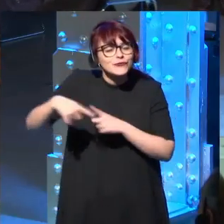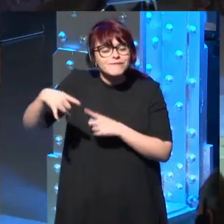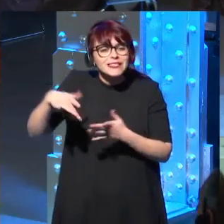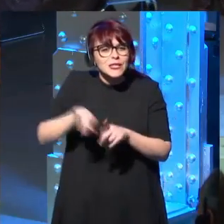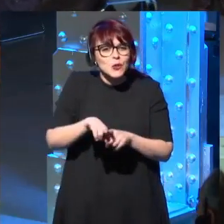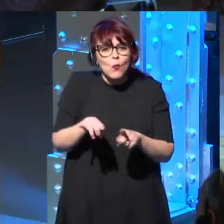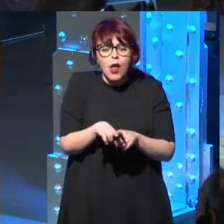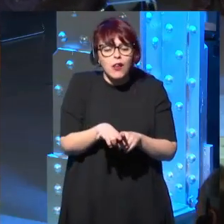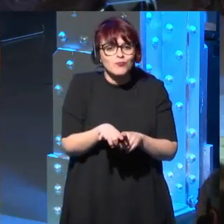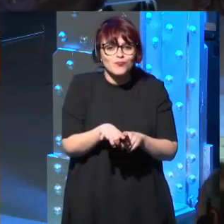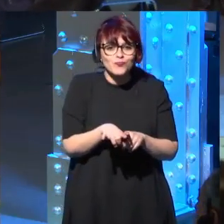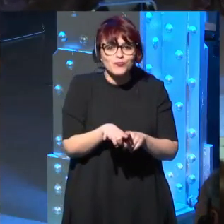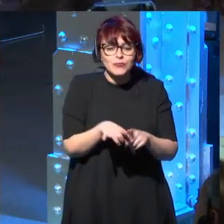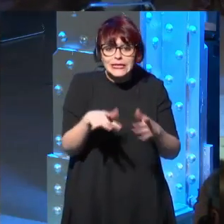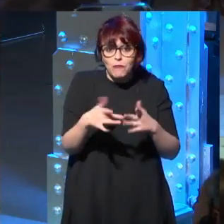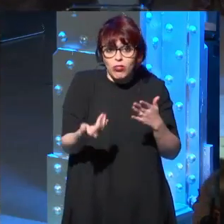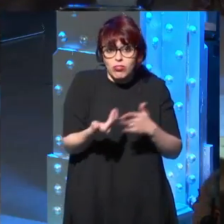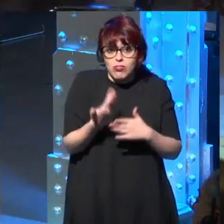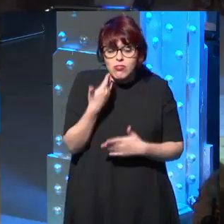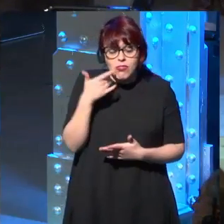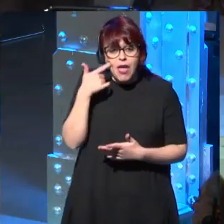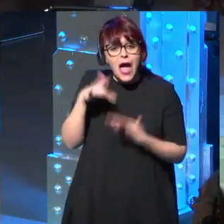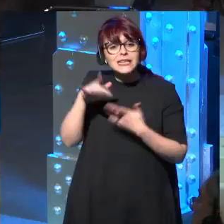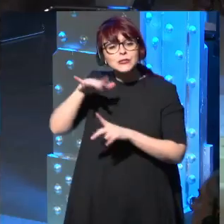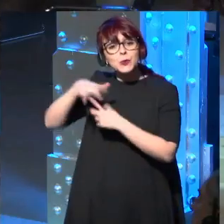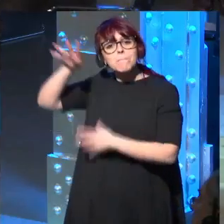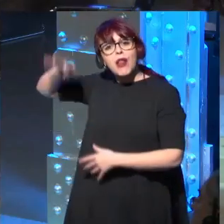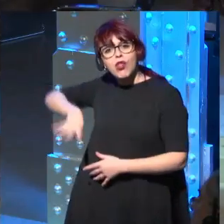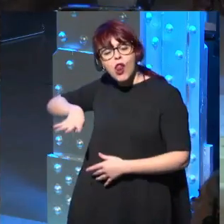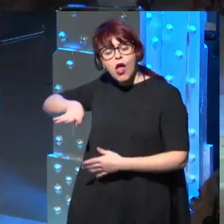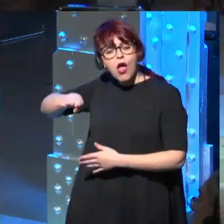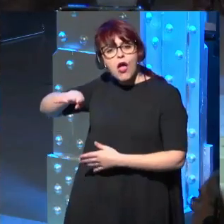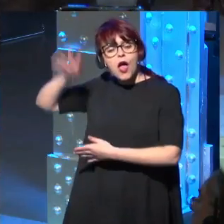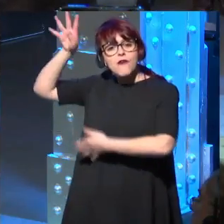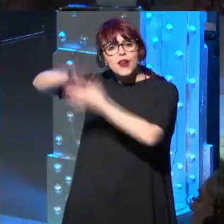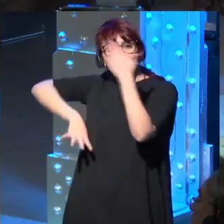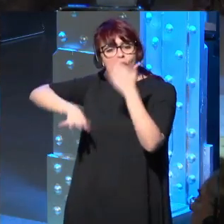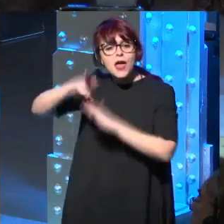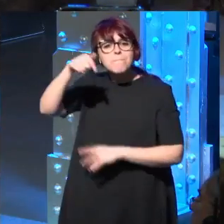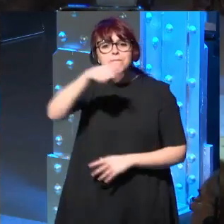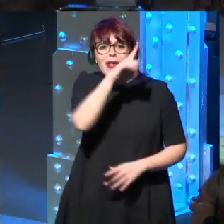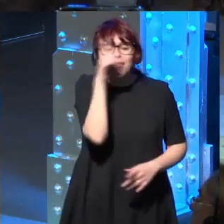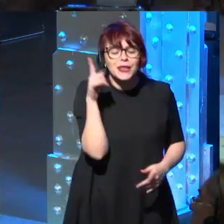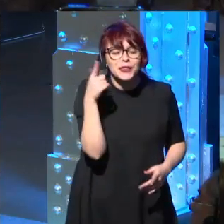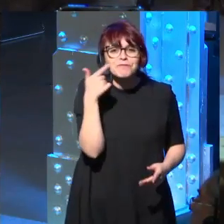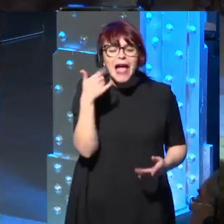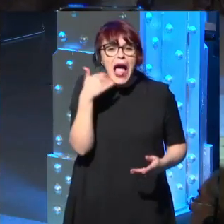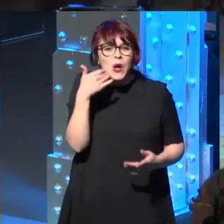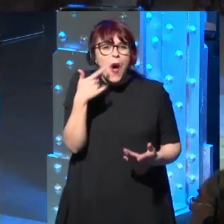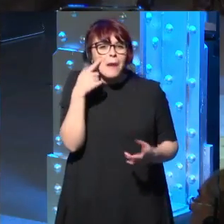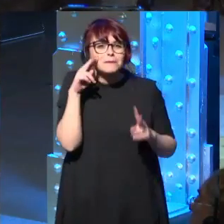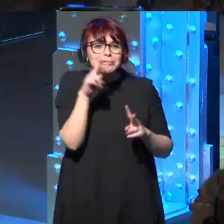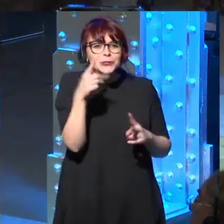From all the things that you have seen in these last few days in Barcelona and Madrid, what